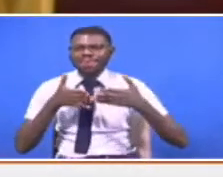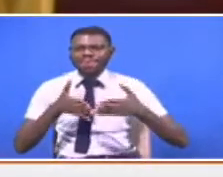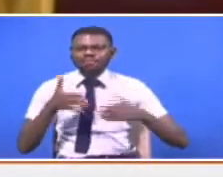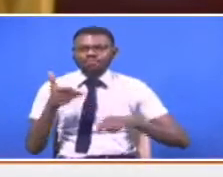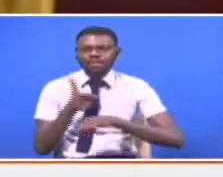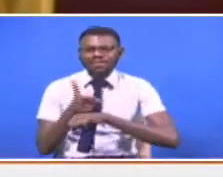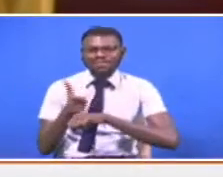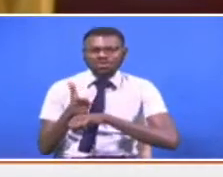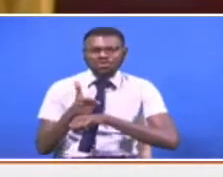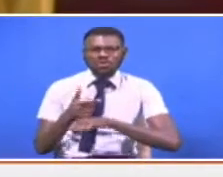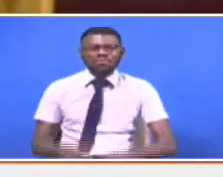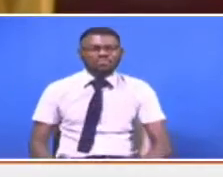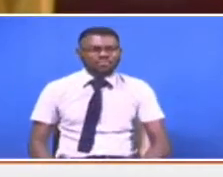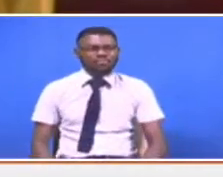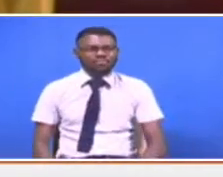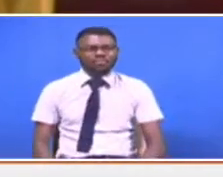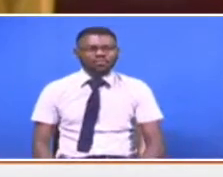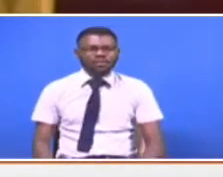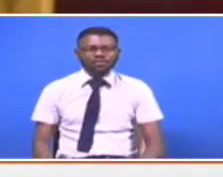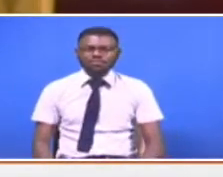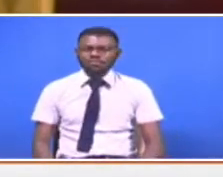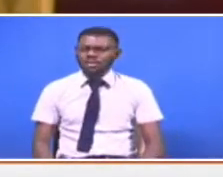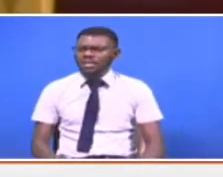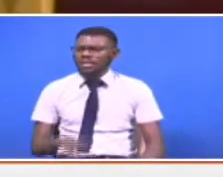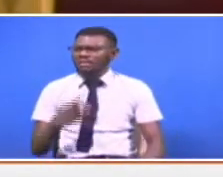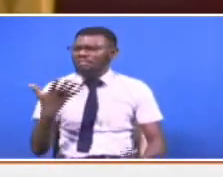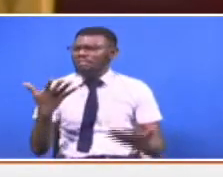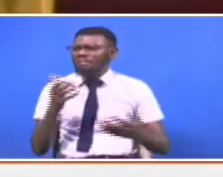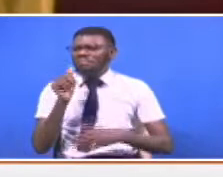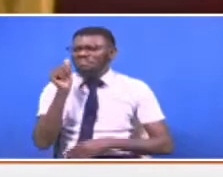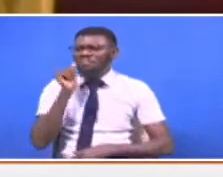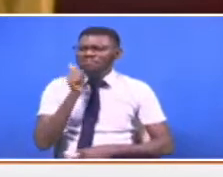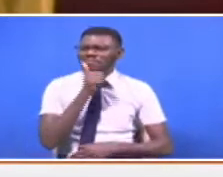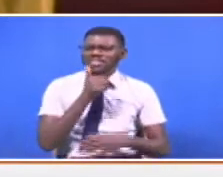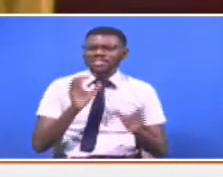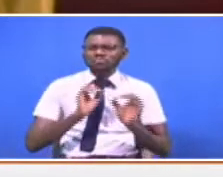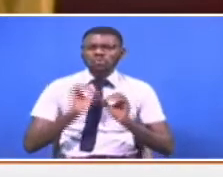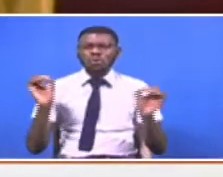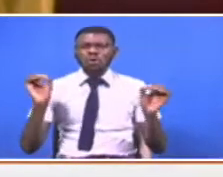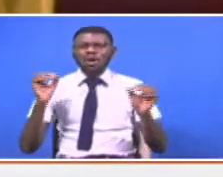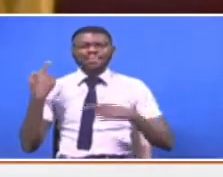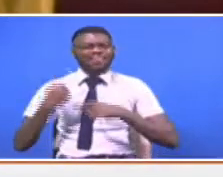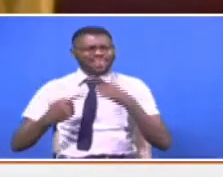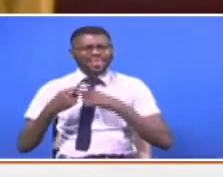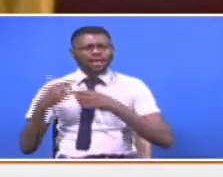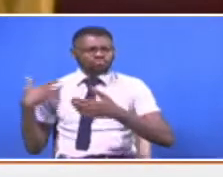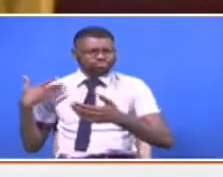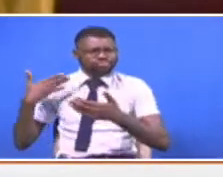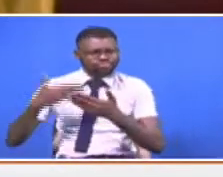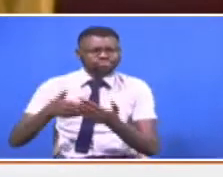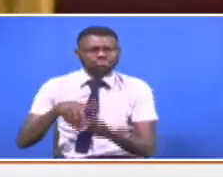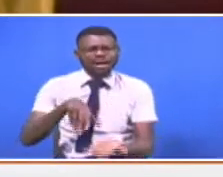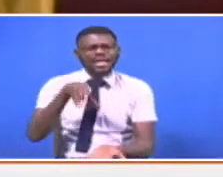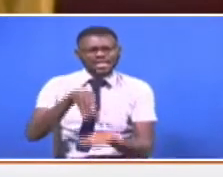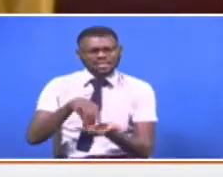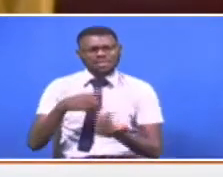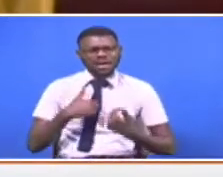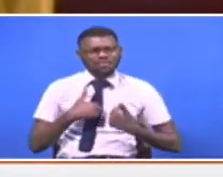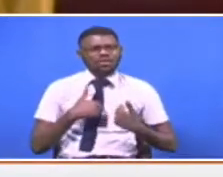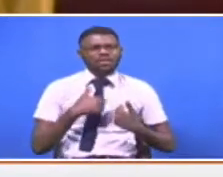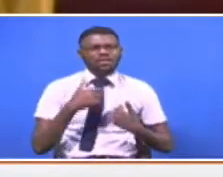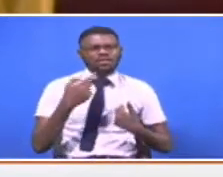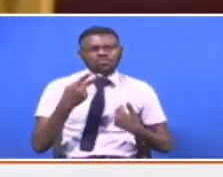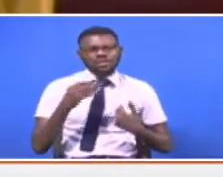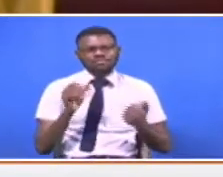has been implicated in several privacy scandals over the past years. For instance, in 2019, the